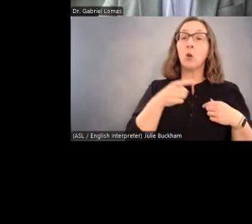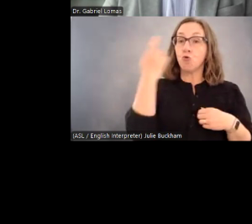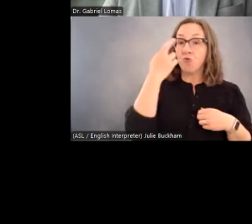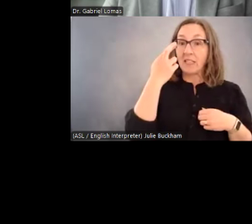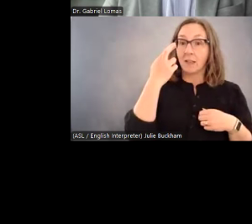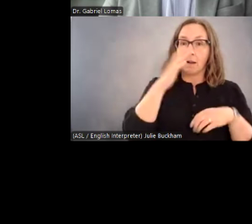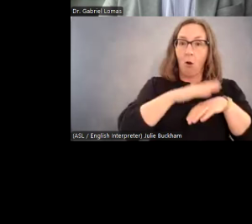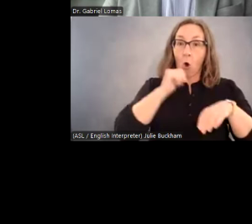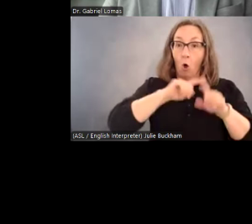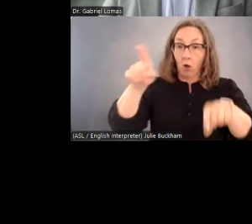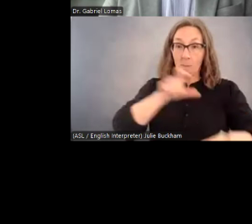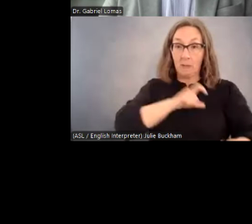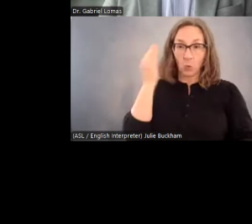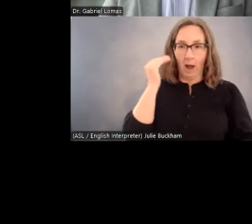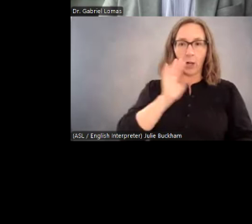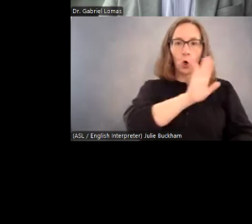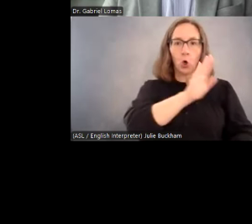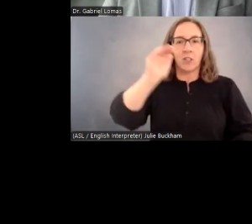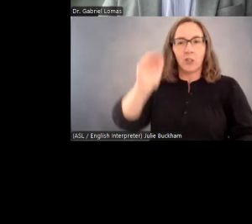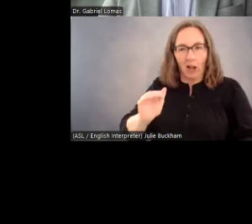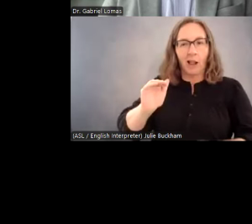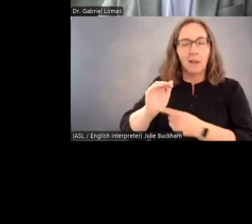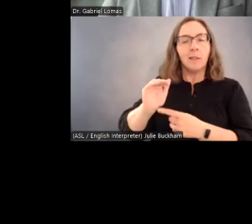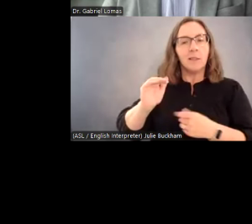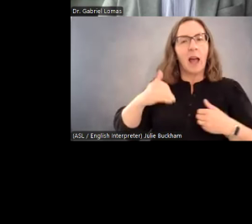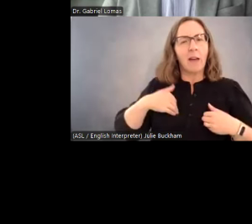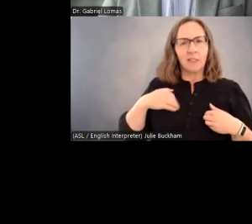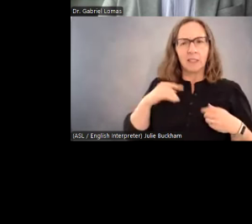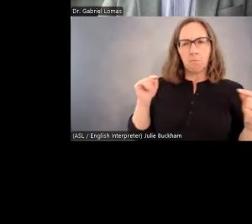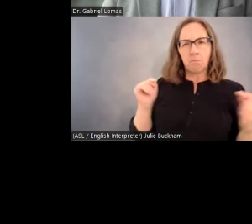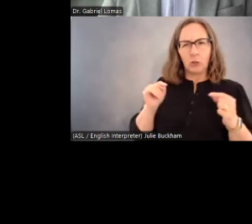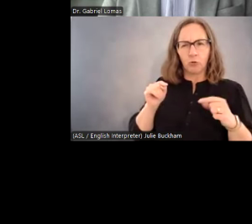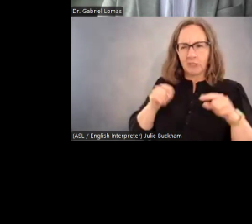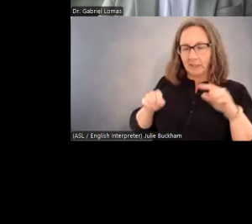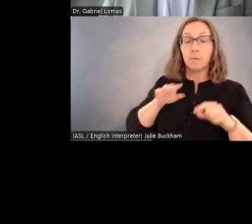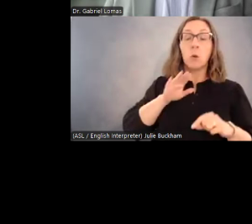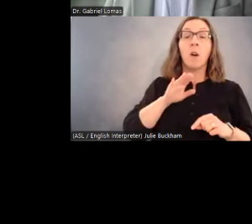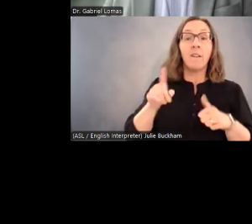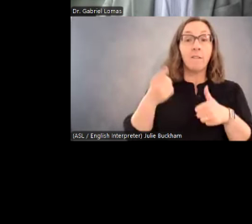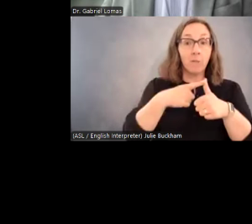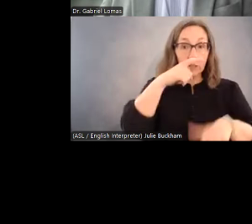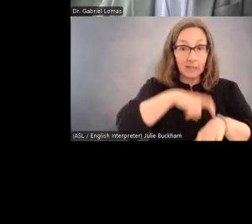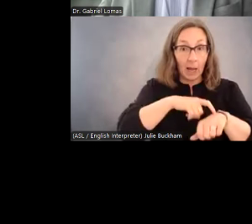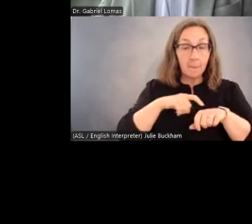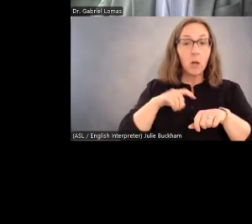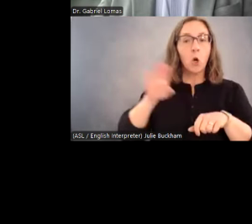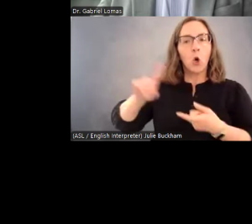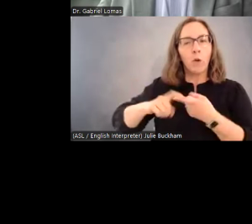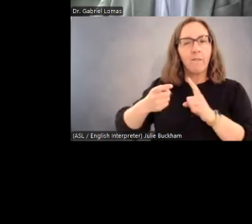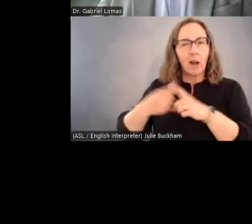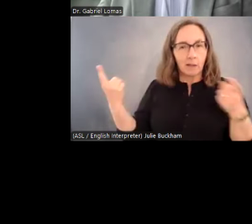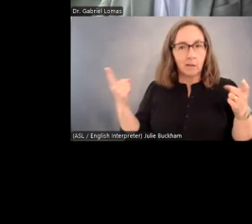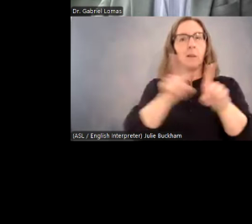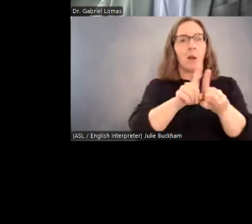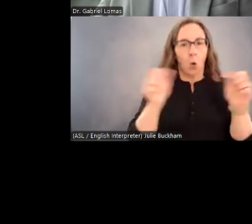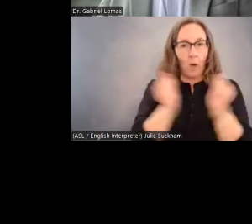hers came with, and her friend happened to know sign language. And when viewing the video, I didn't know whether she